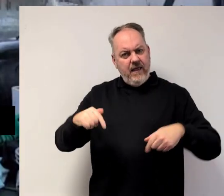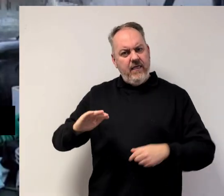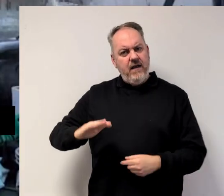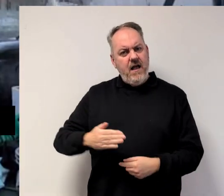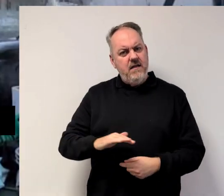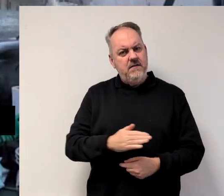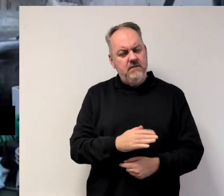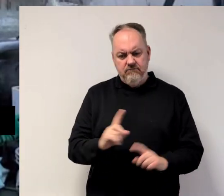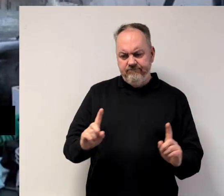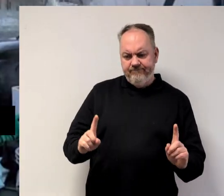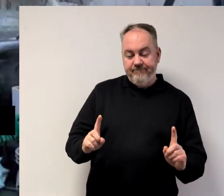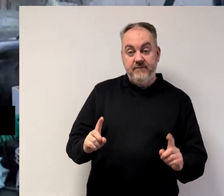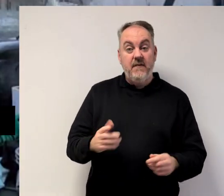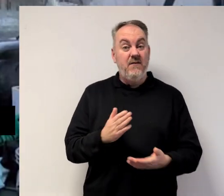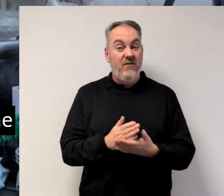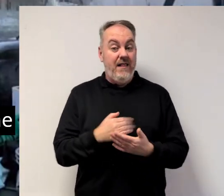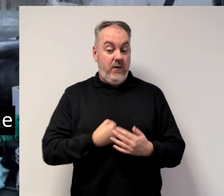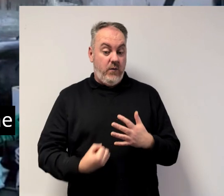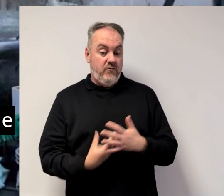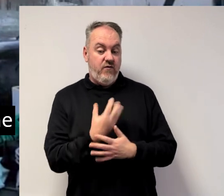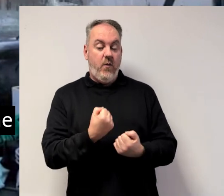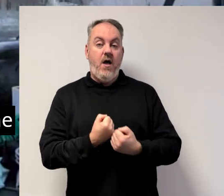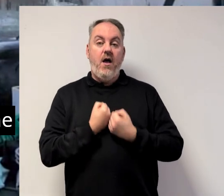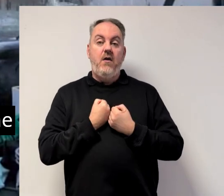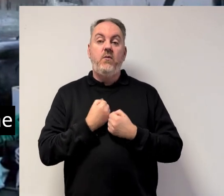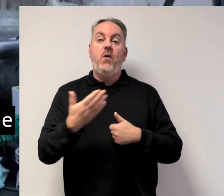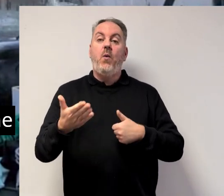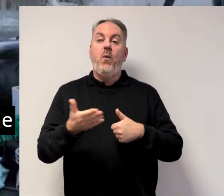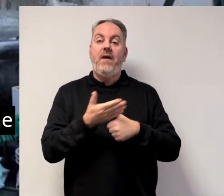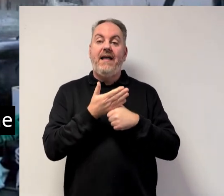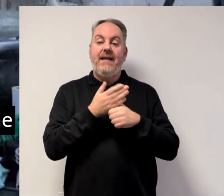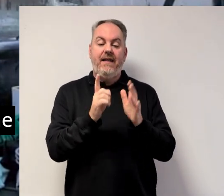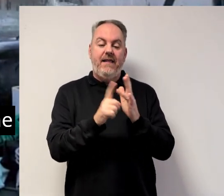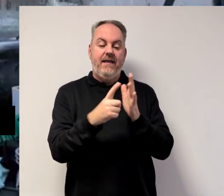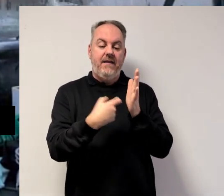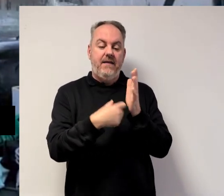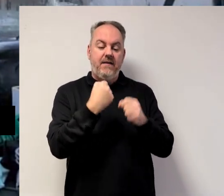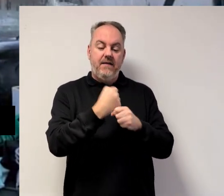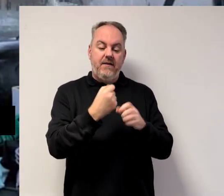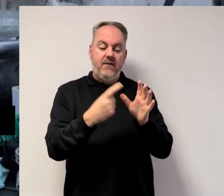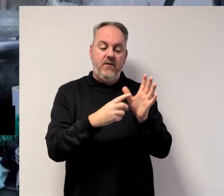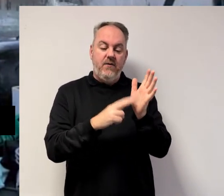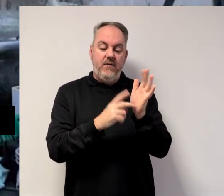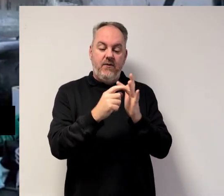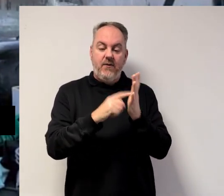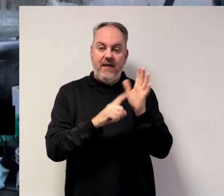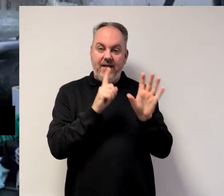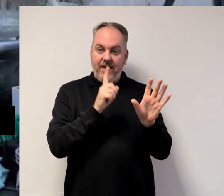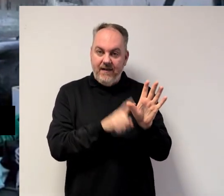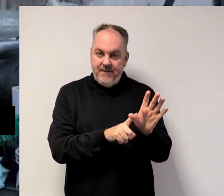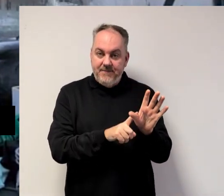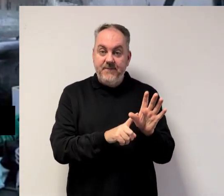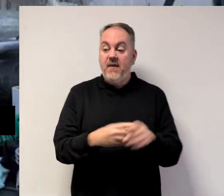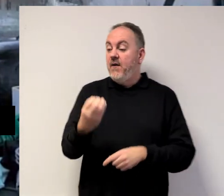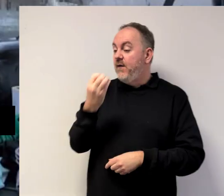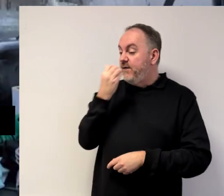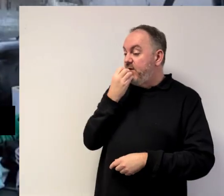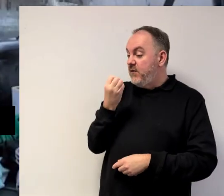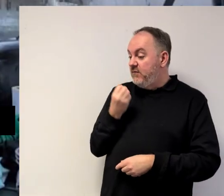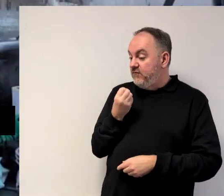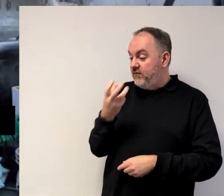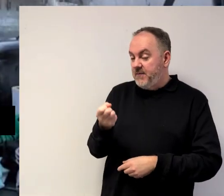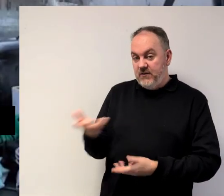can organically. We use the waste, the food waste from the centre. We've got a